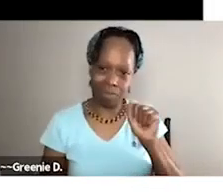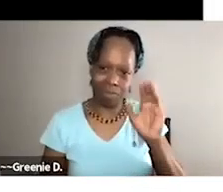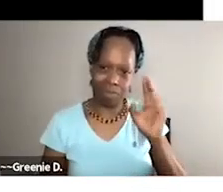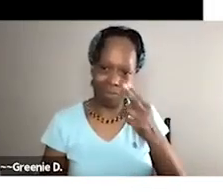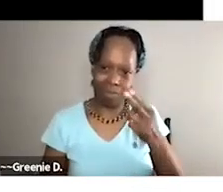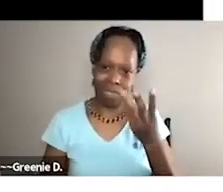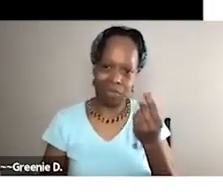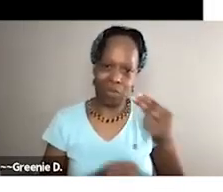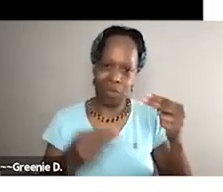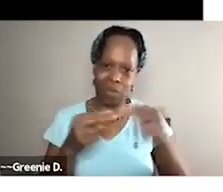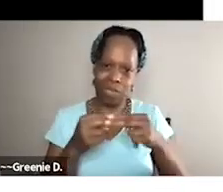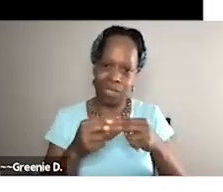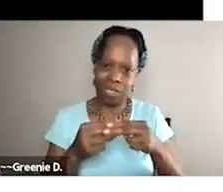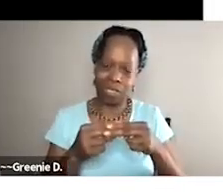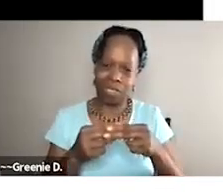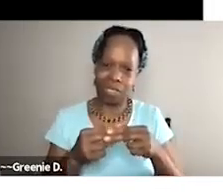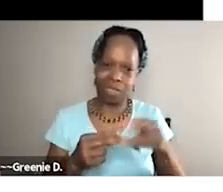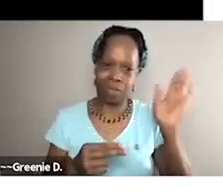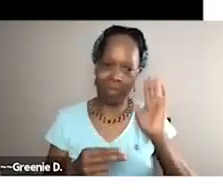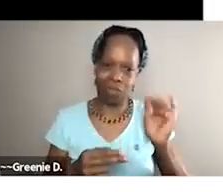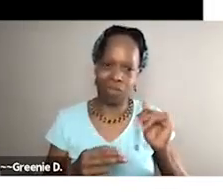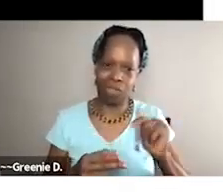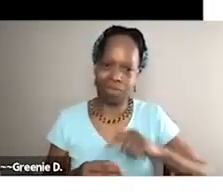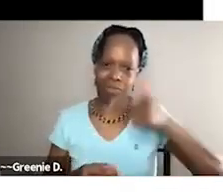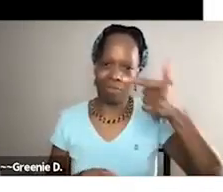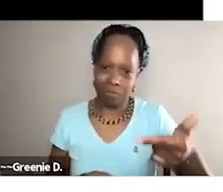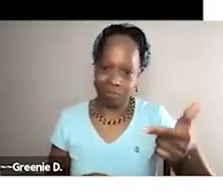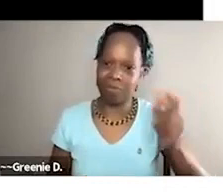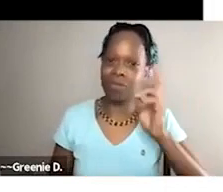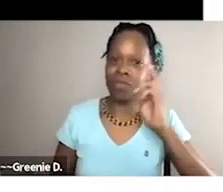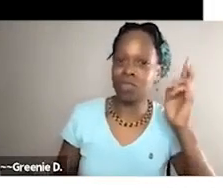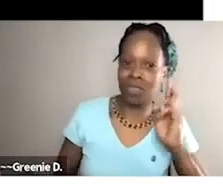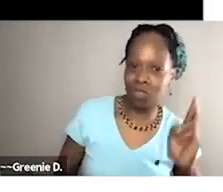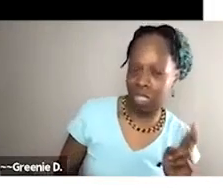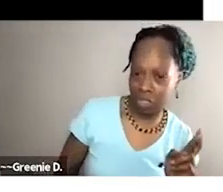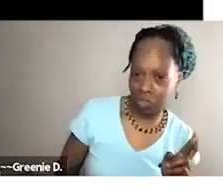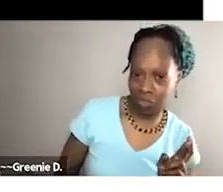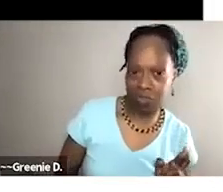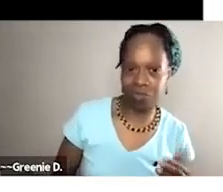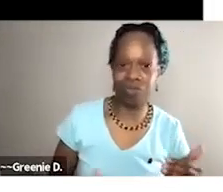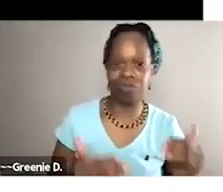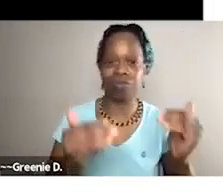So we'll turn it back over to Rachel. So in saying that, Jenny Leigh Flurry,